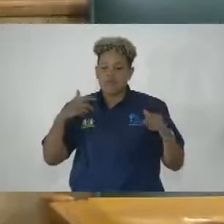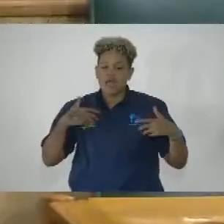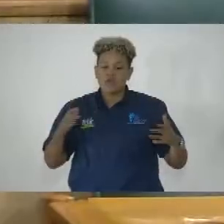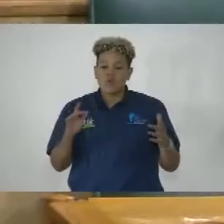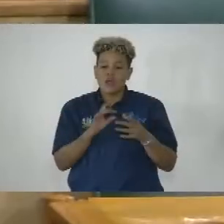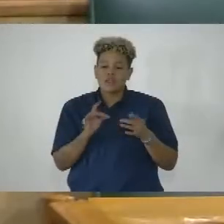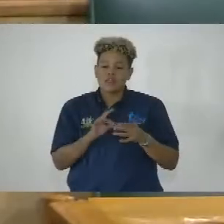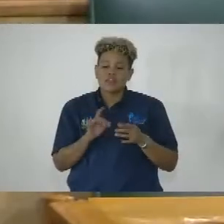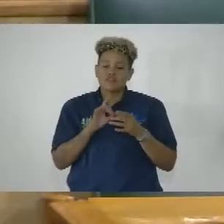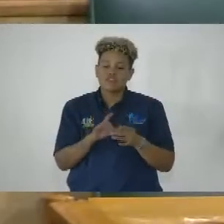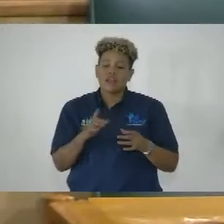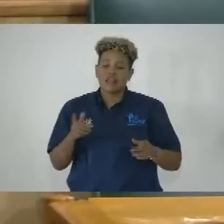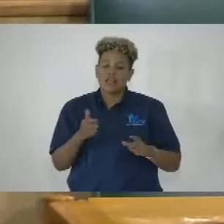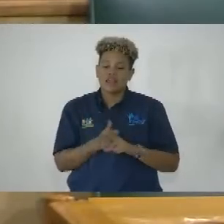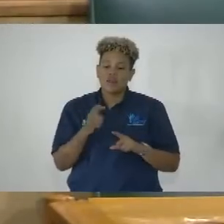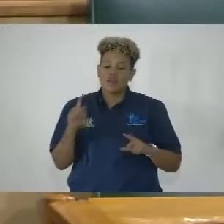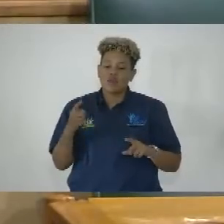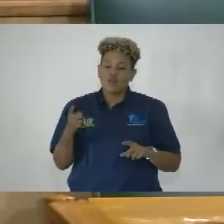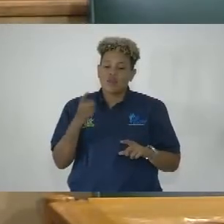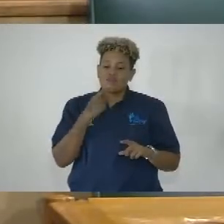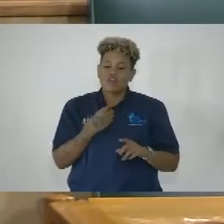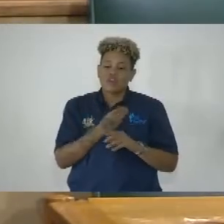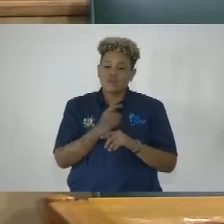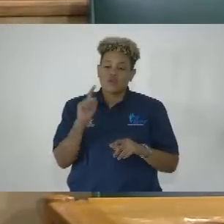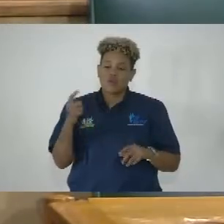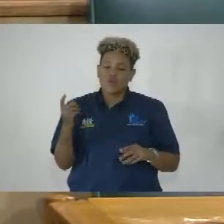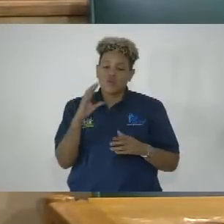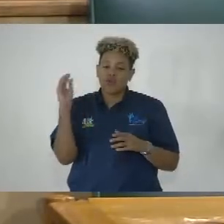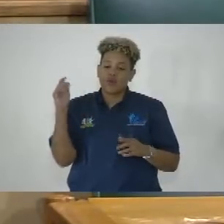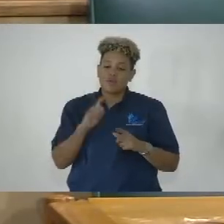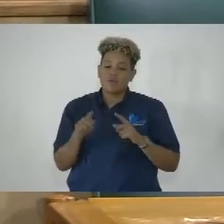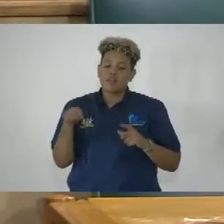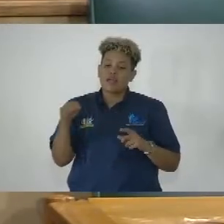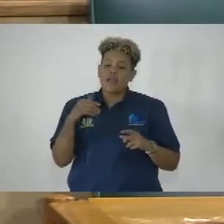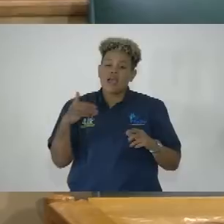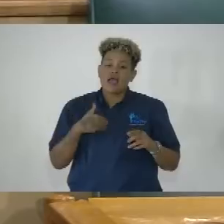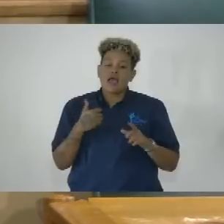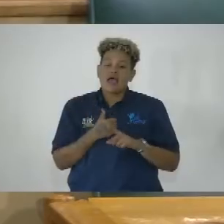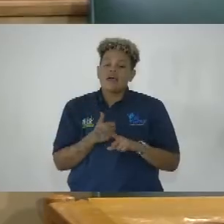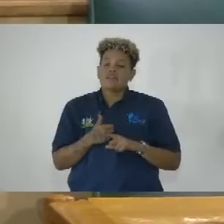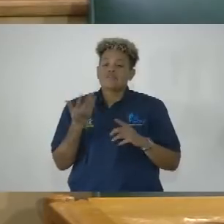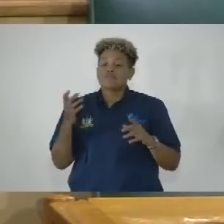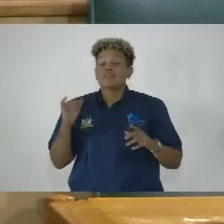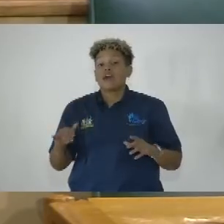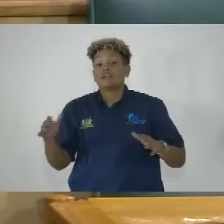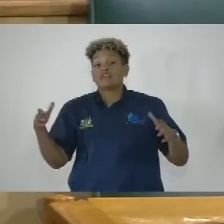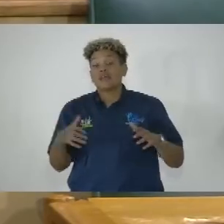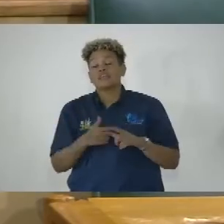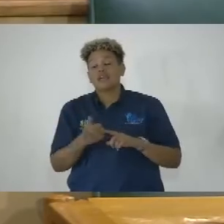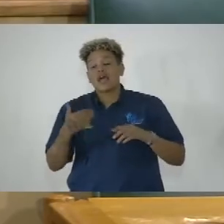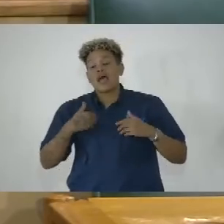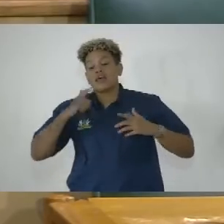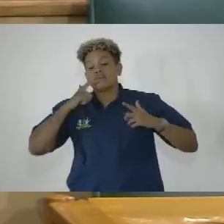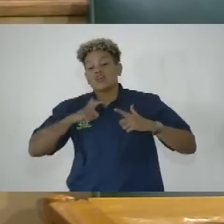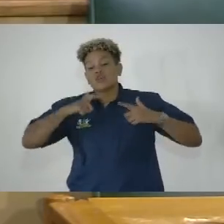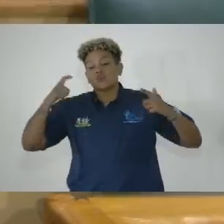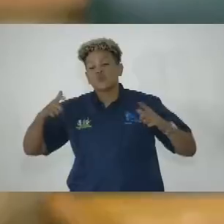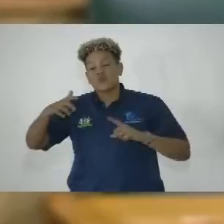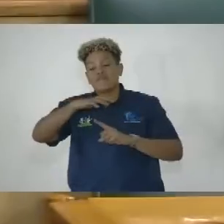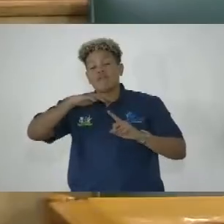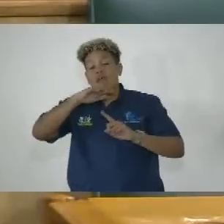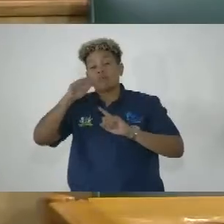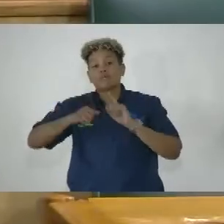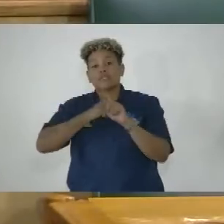on the bauxite alumina companies, although they have, that sector is having a huge environmental